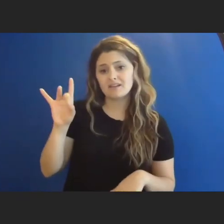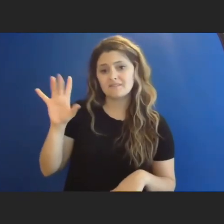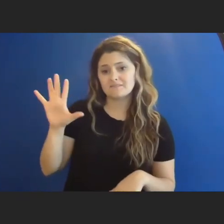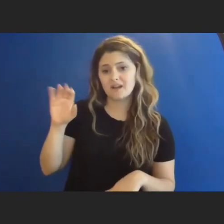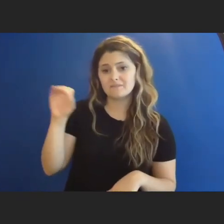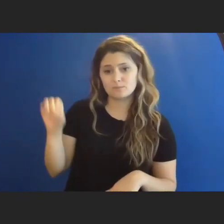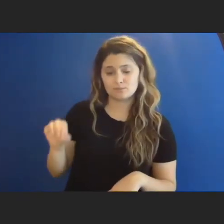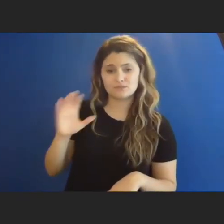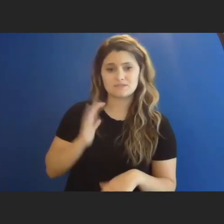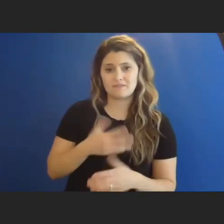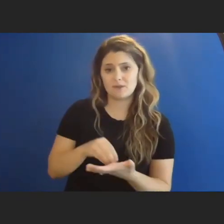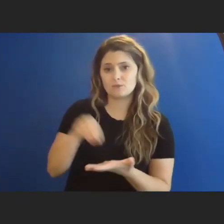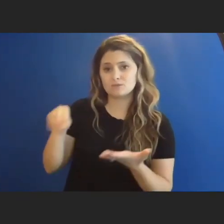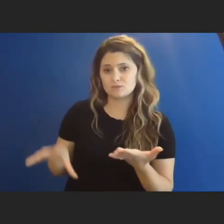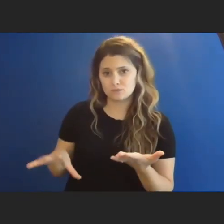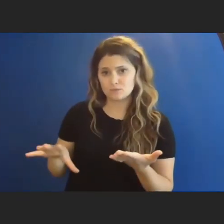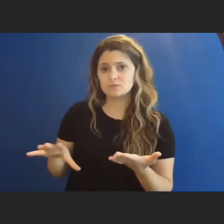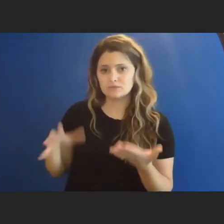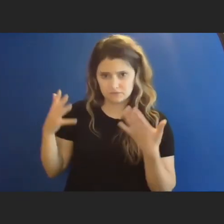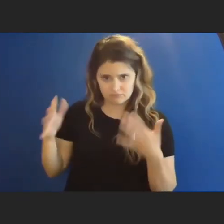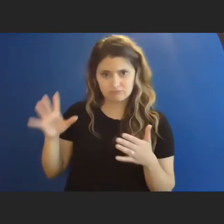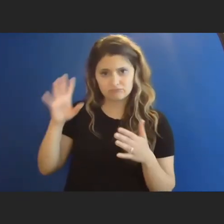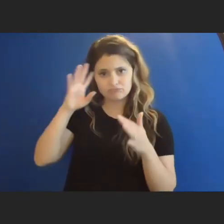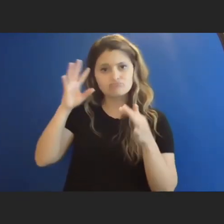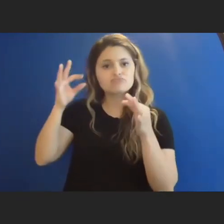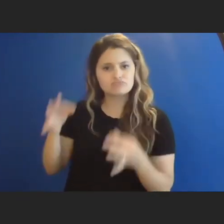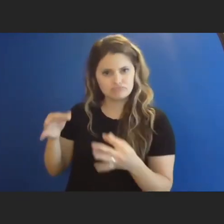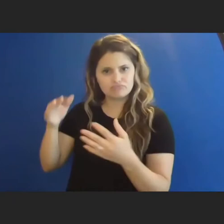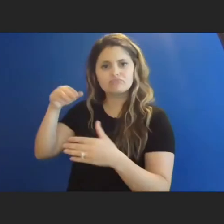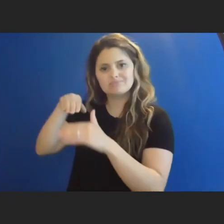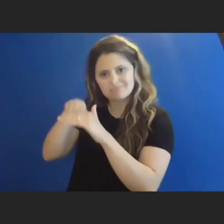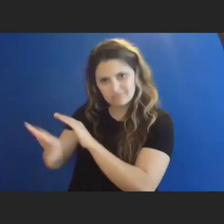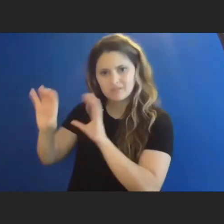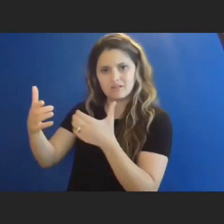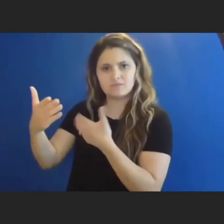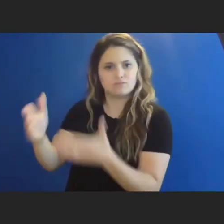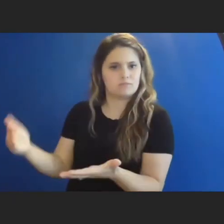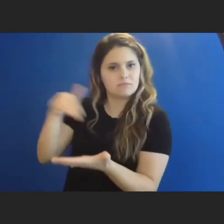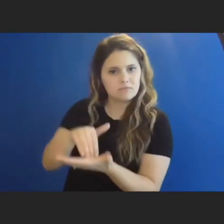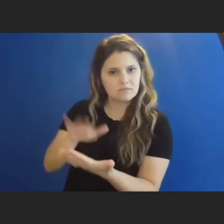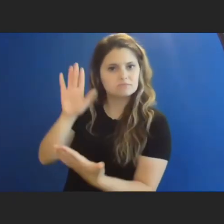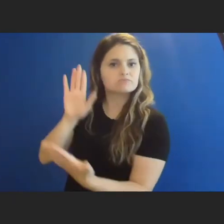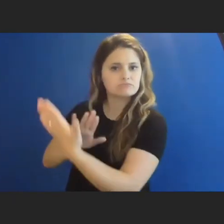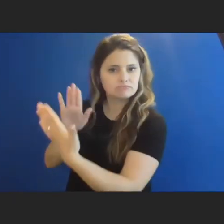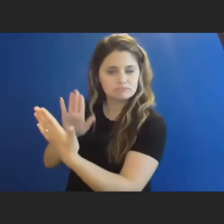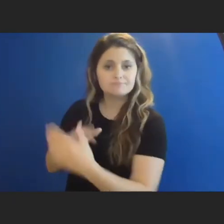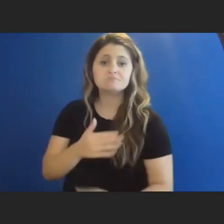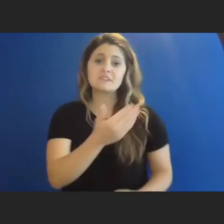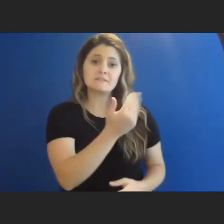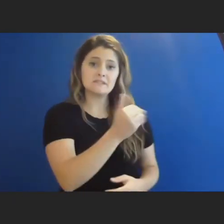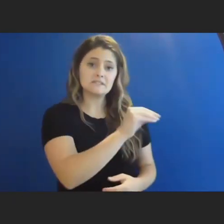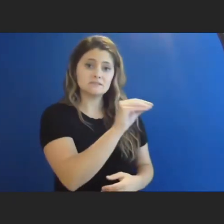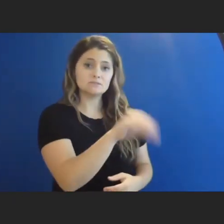85% of our students have chosen face-to-face learning, and we have about